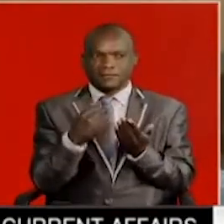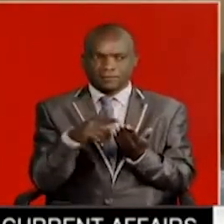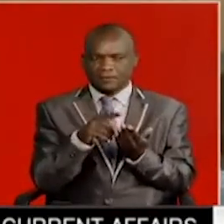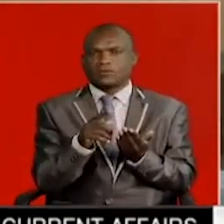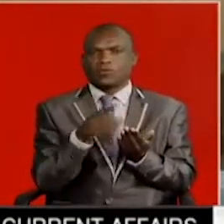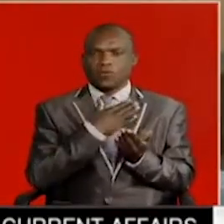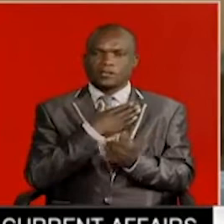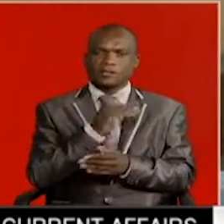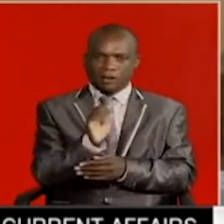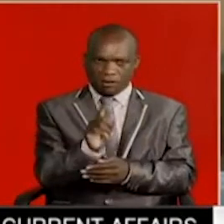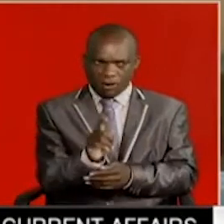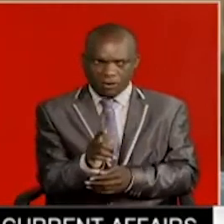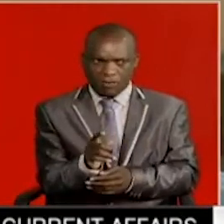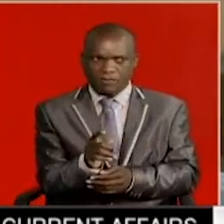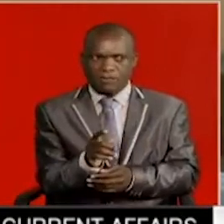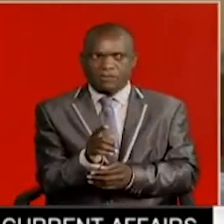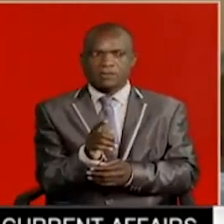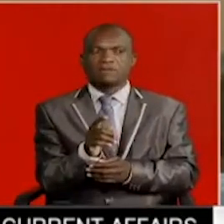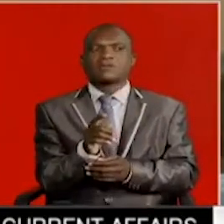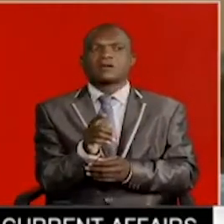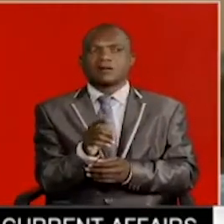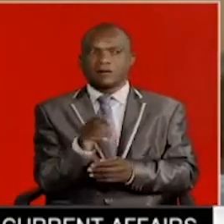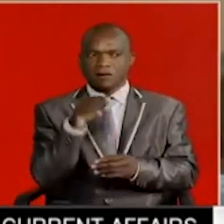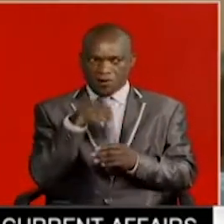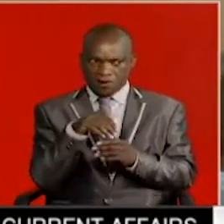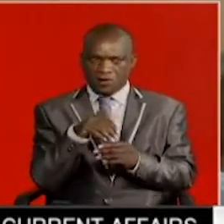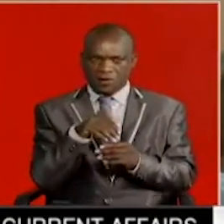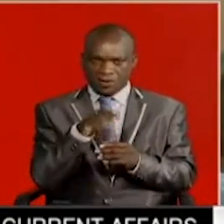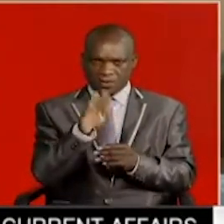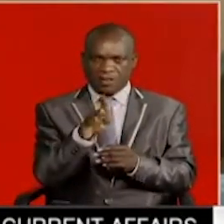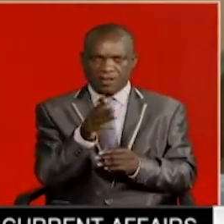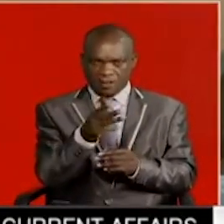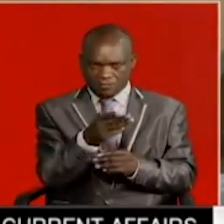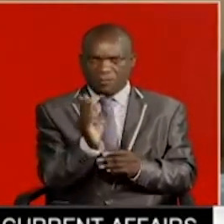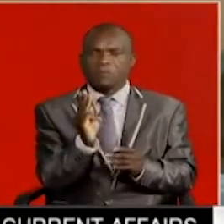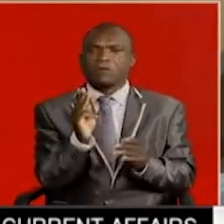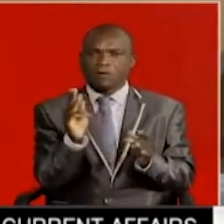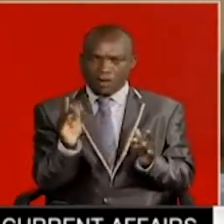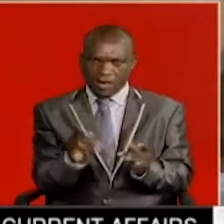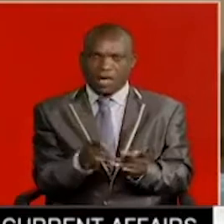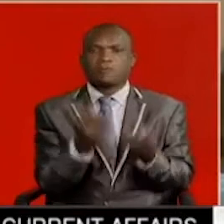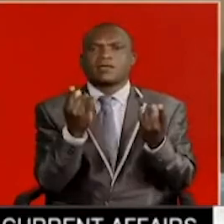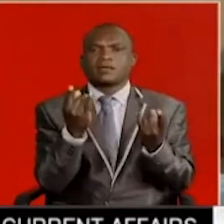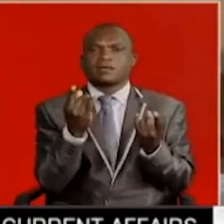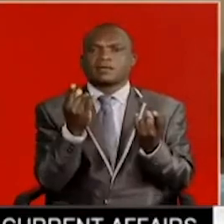they are people in a risk category.